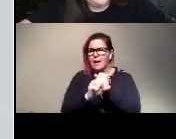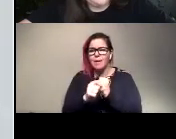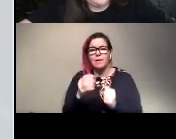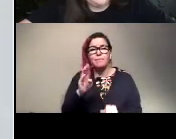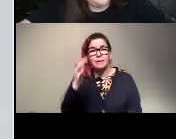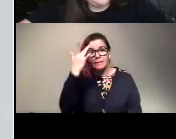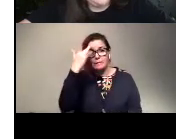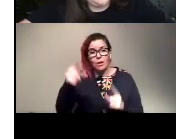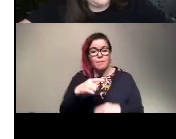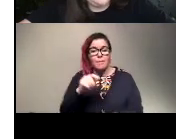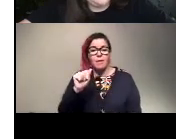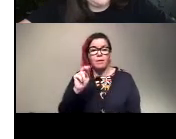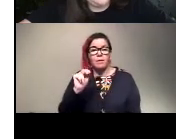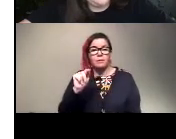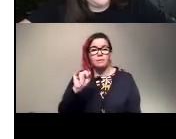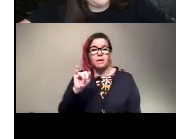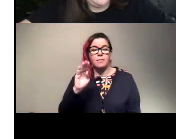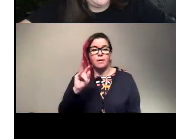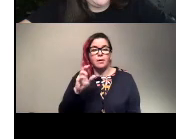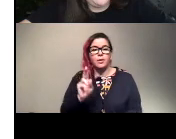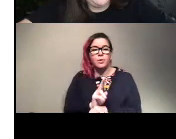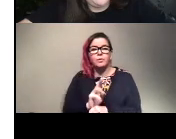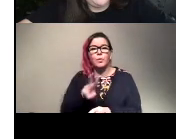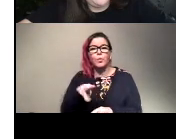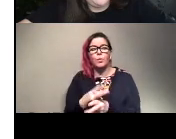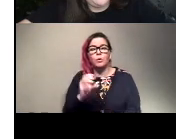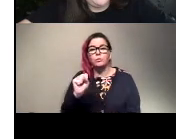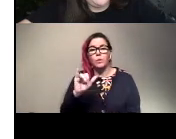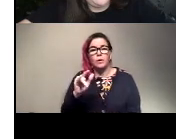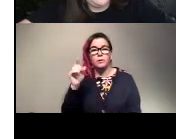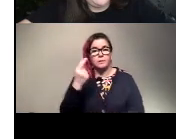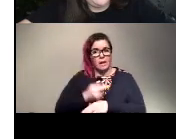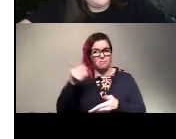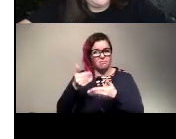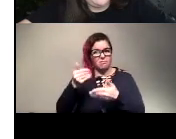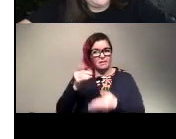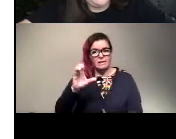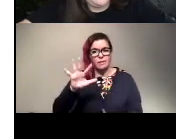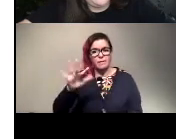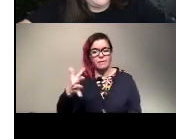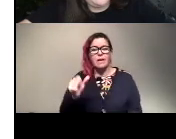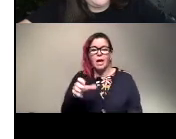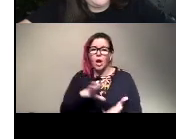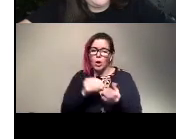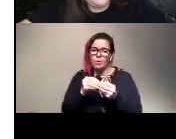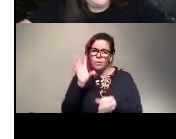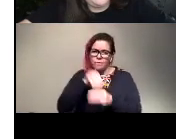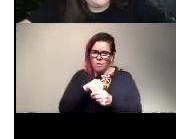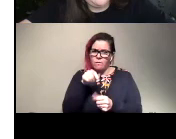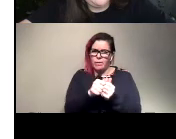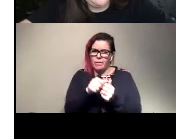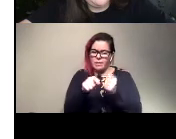antibiotic use. We also have things like World Soil Day coming up, and you can learn more about and actually participate in things that also